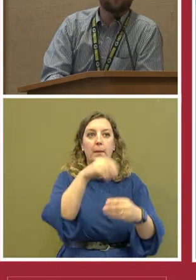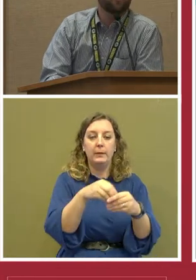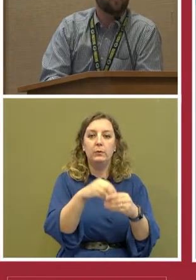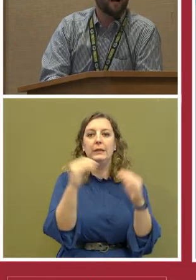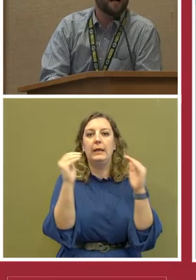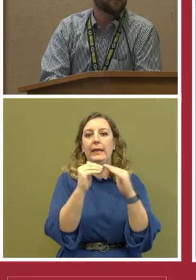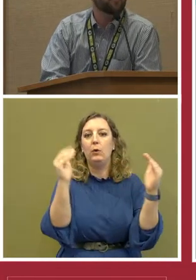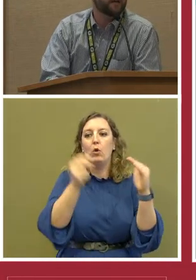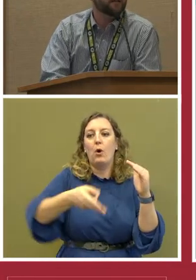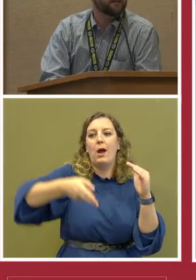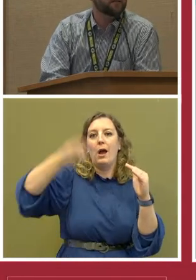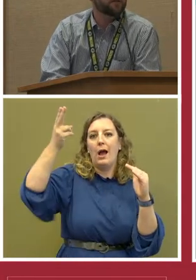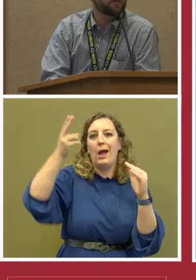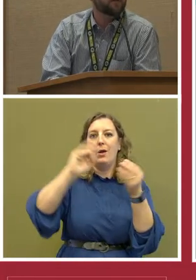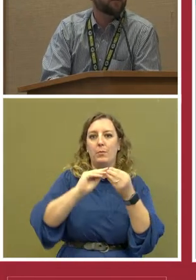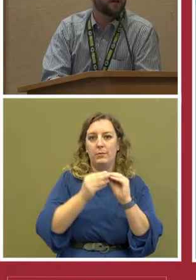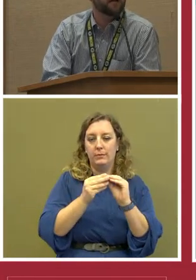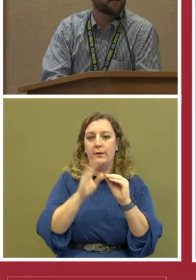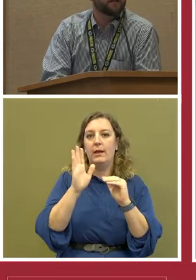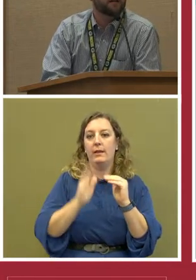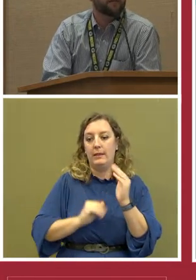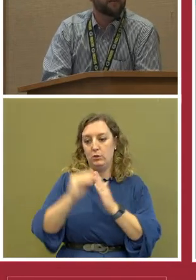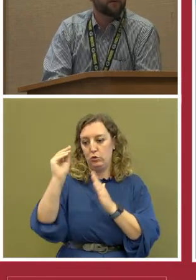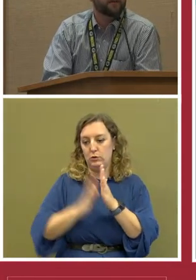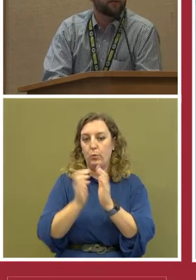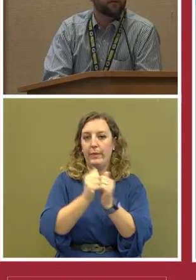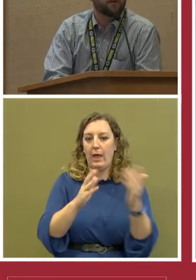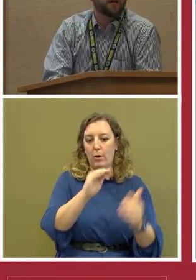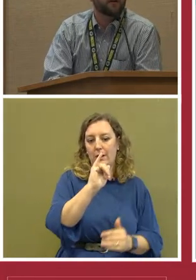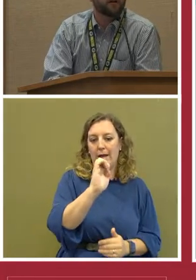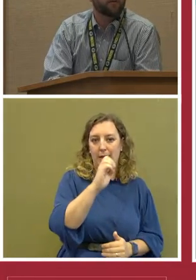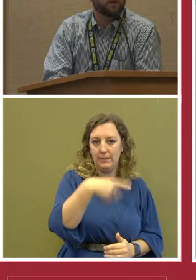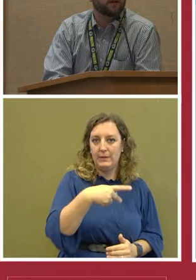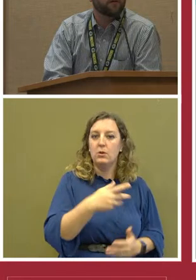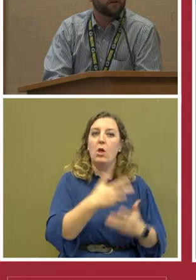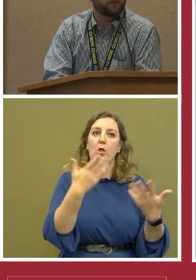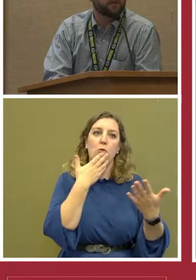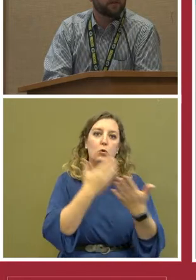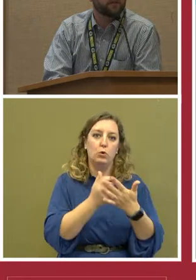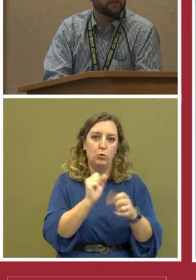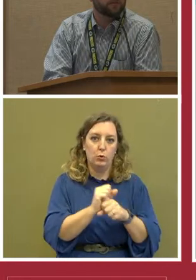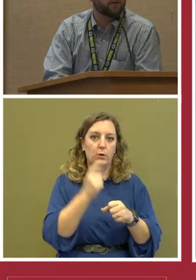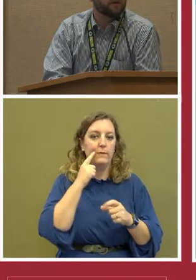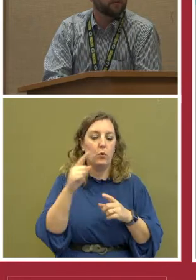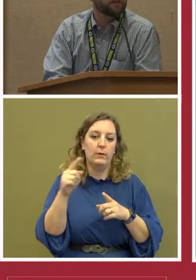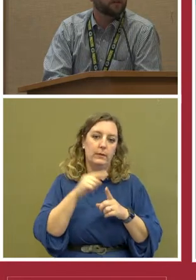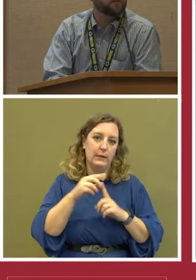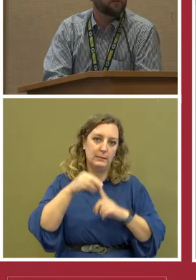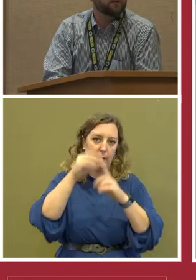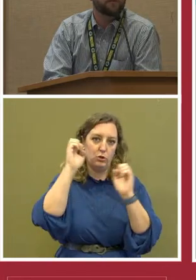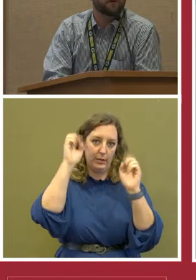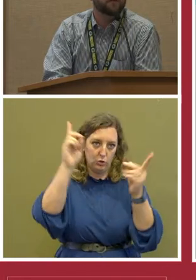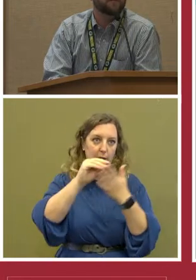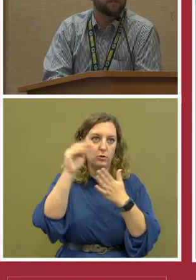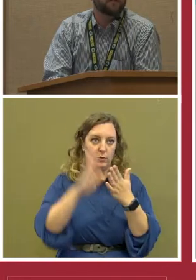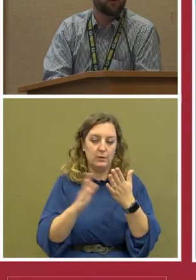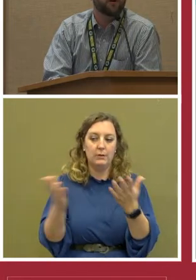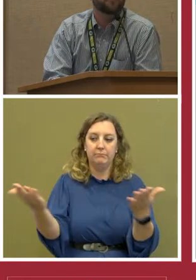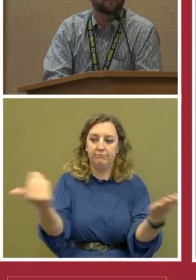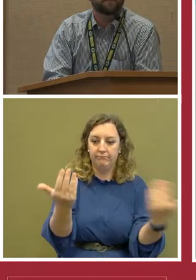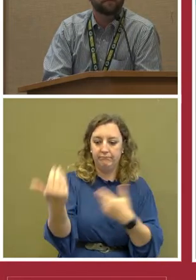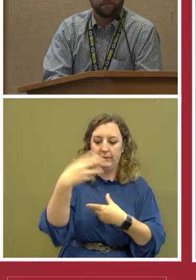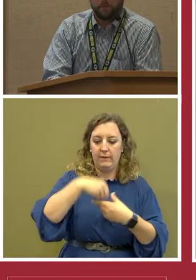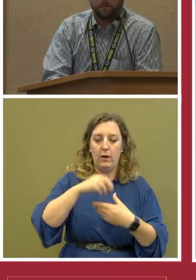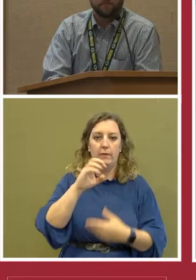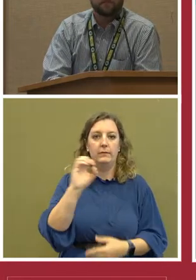an equal or higher rate than students who do not. And so I think we're doing a lot of great work there with our special education programs and getting those students involved in CTE